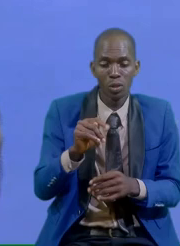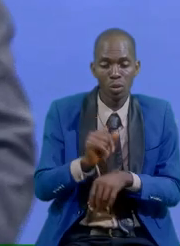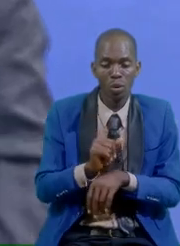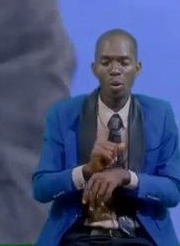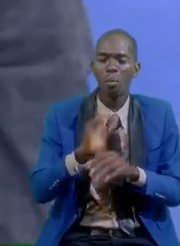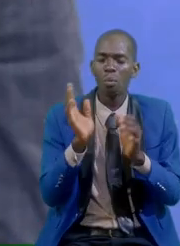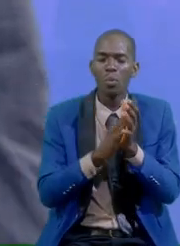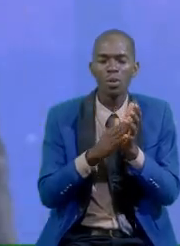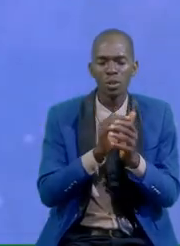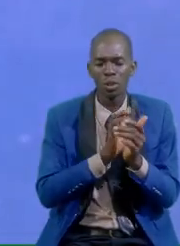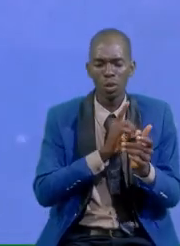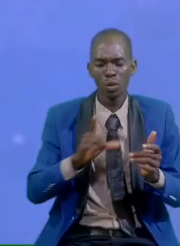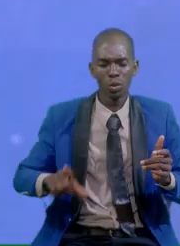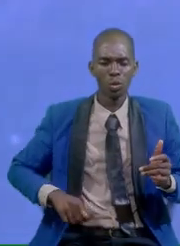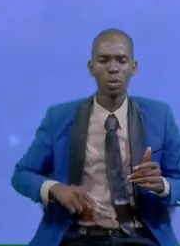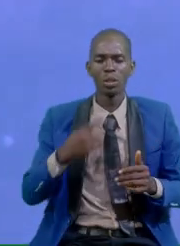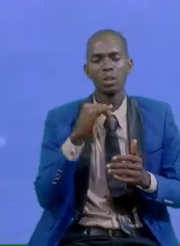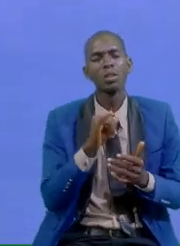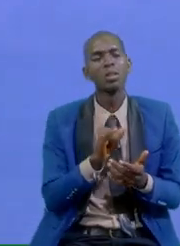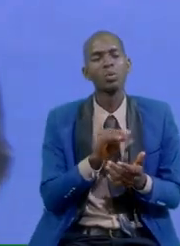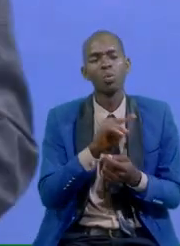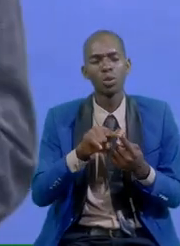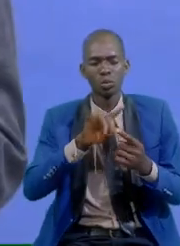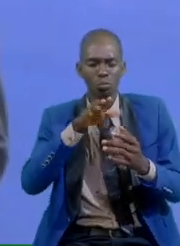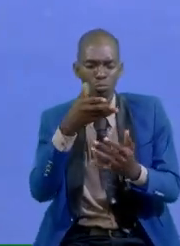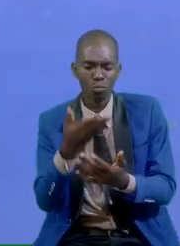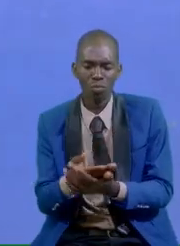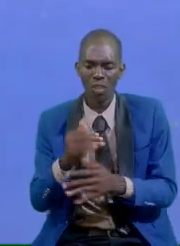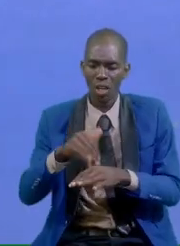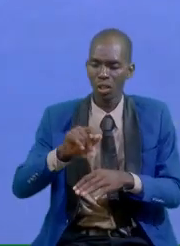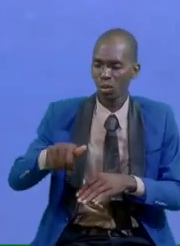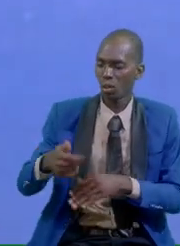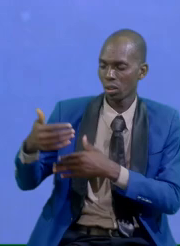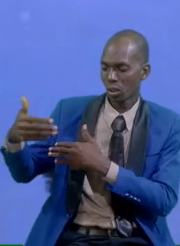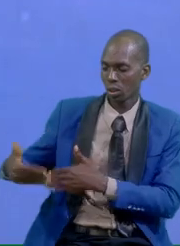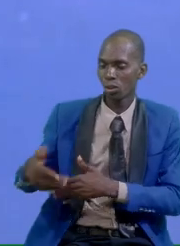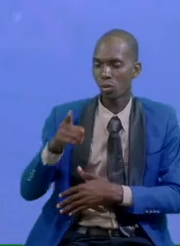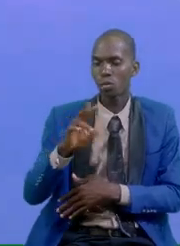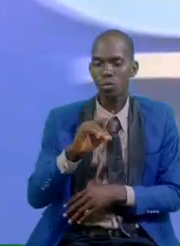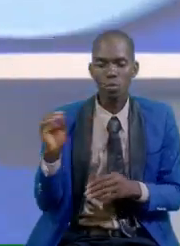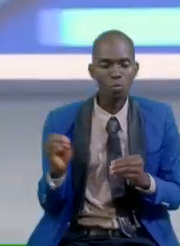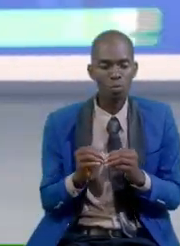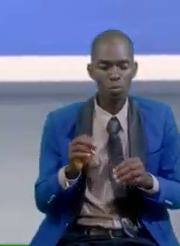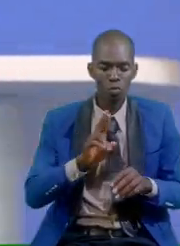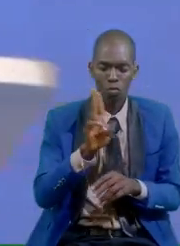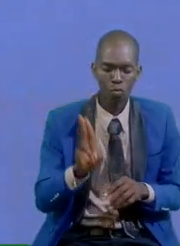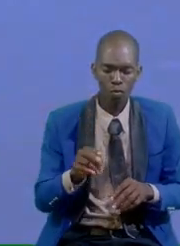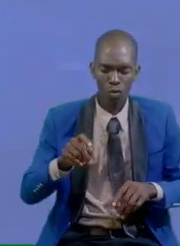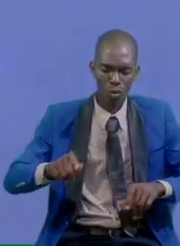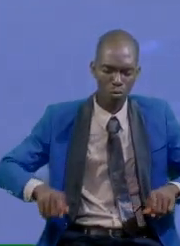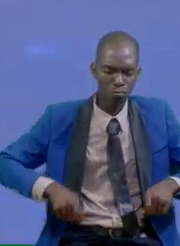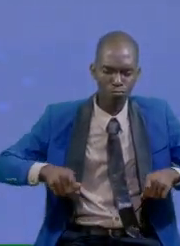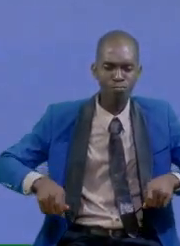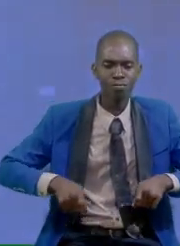And then when you come to the other side, now you're no more in the wheelchair, you're standing. Now you're no more under